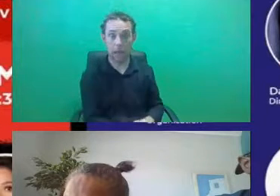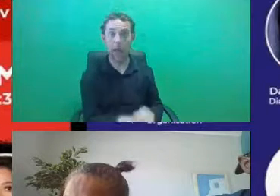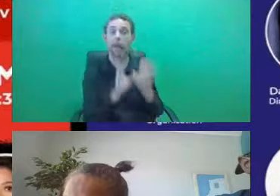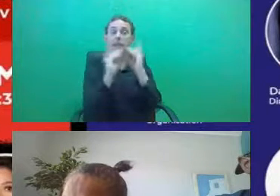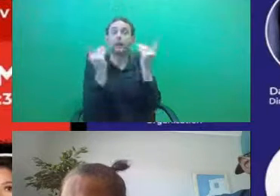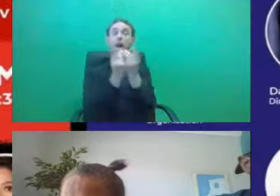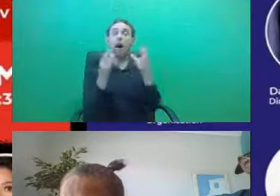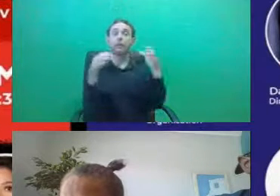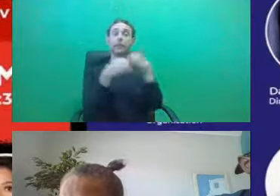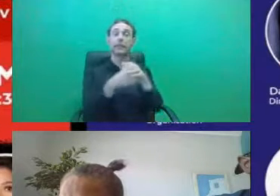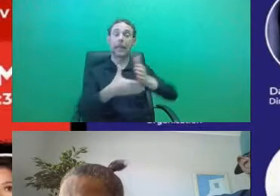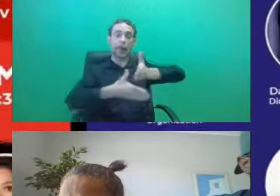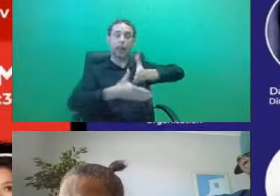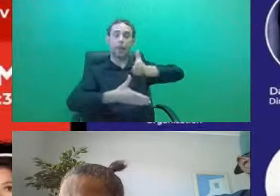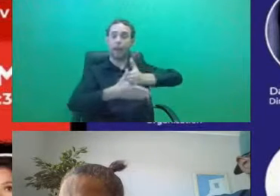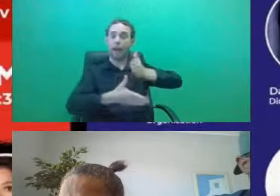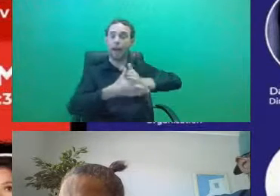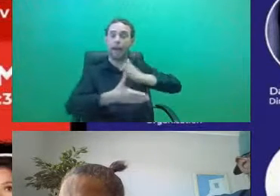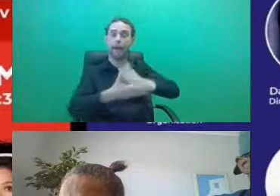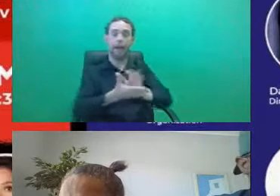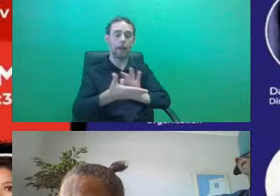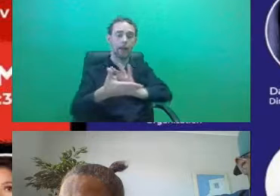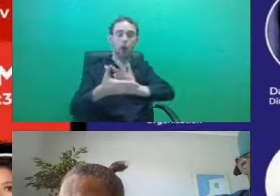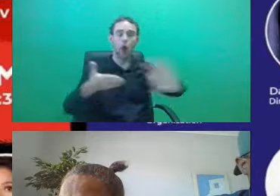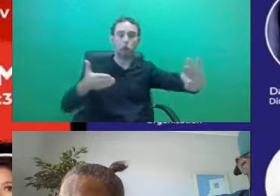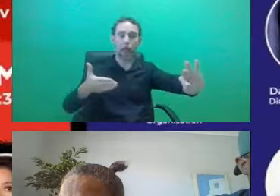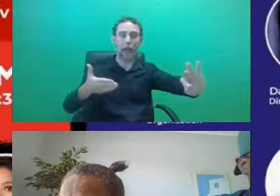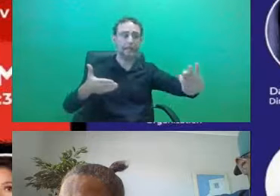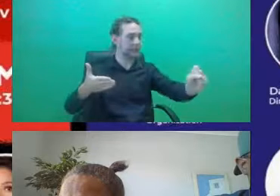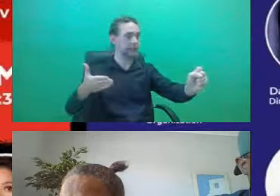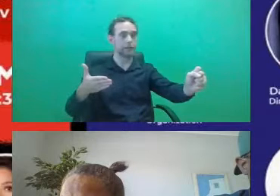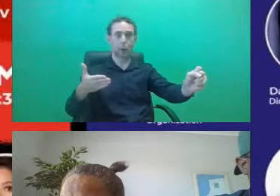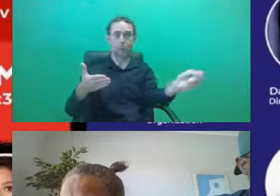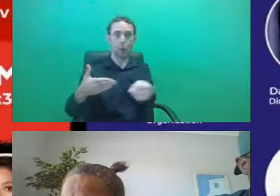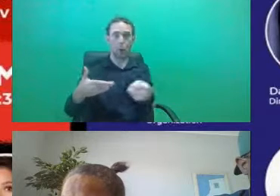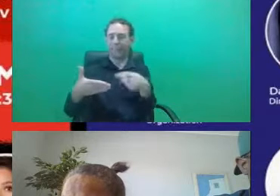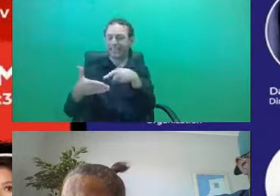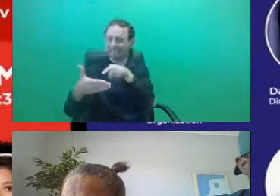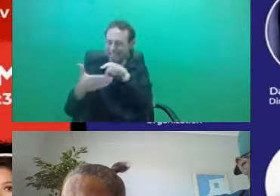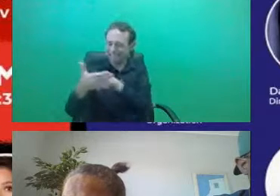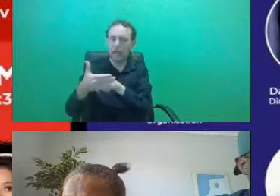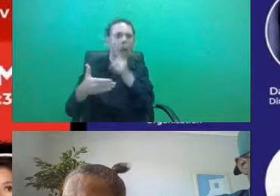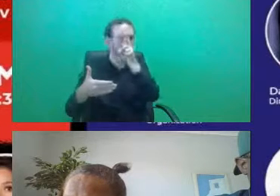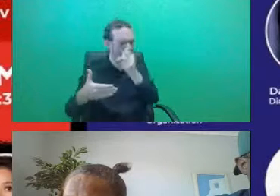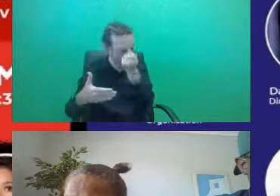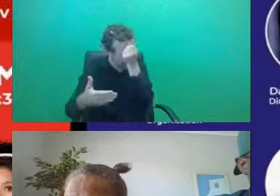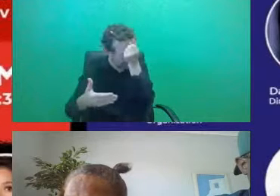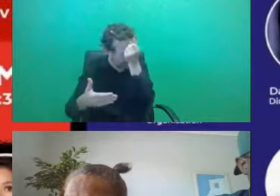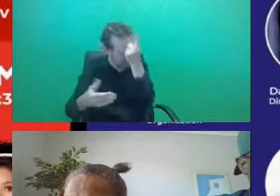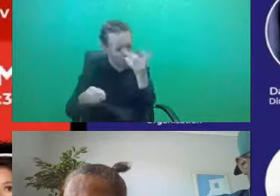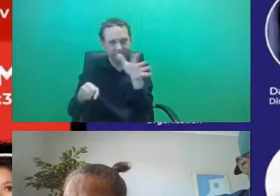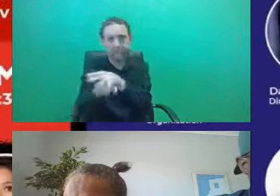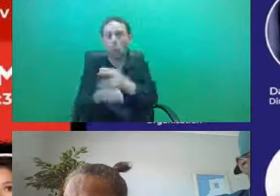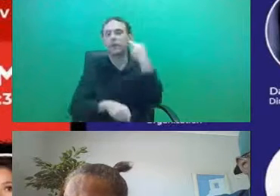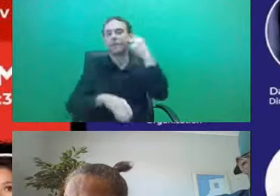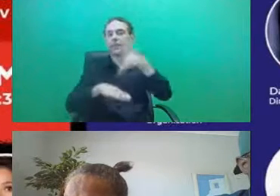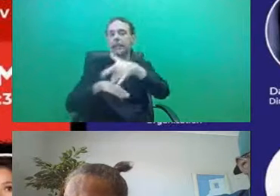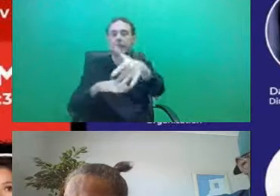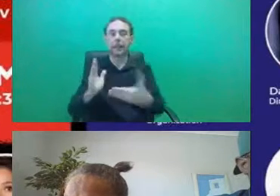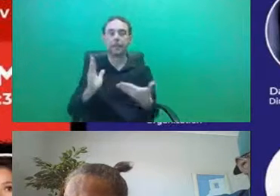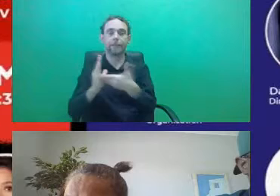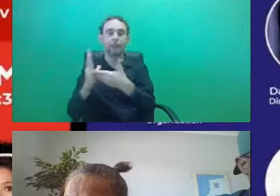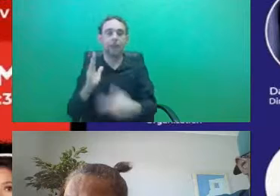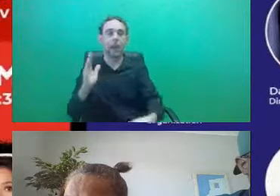Labour, in employment contracts, it should be included in that. Sensitization, disability sensitization,